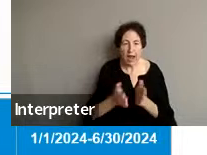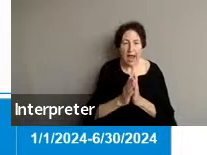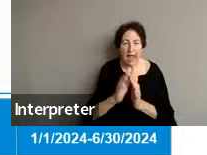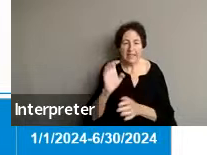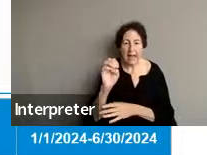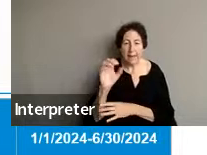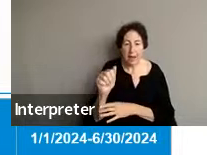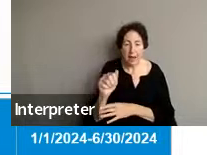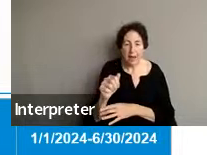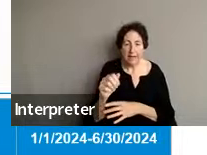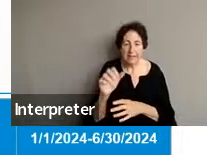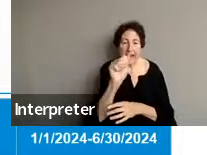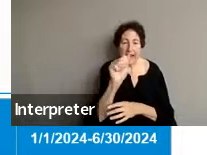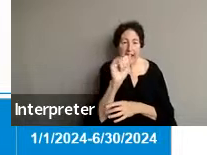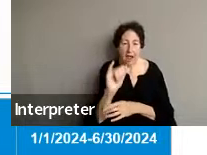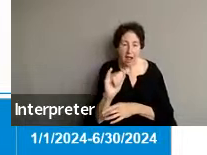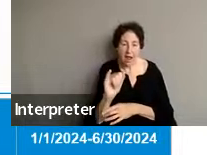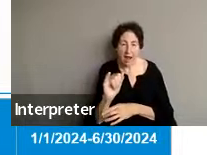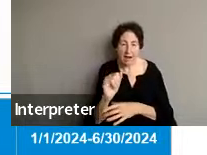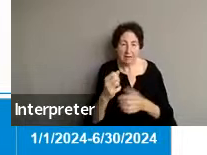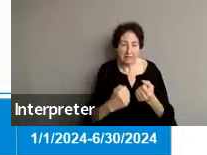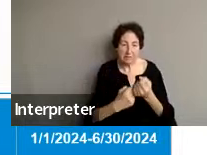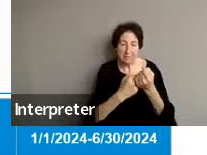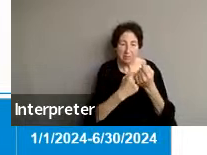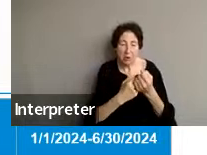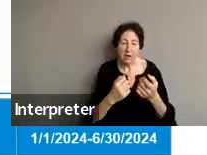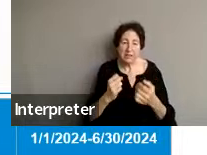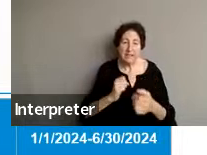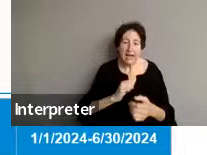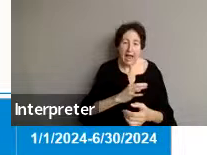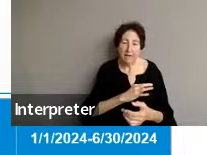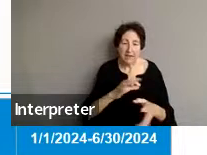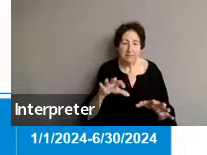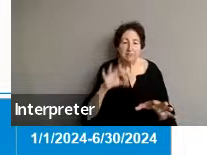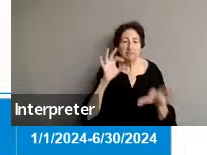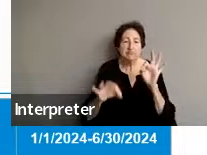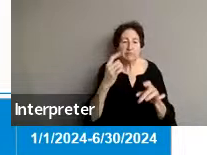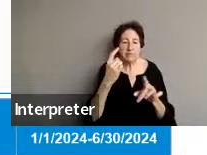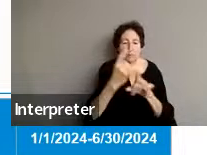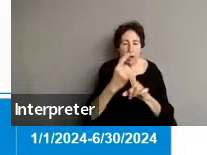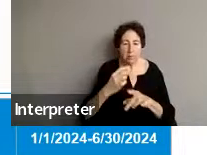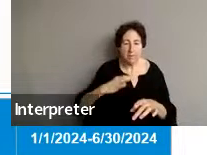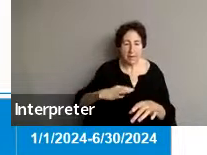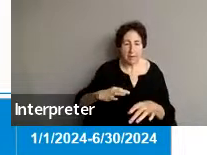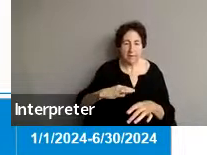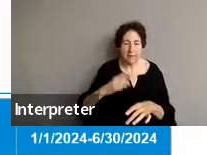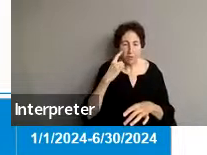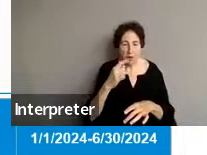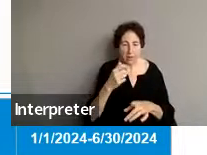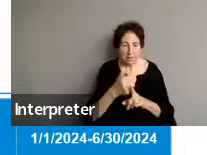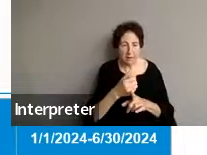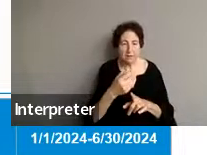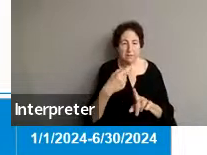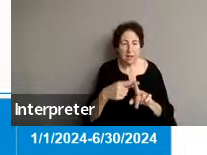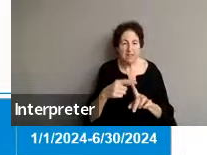an artificial intelligence that helps support staff in selecting the proper benefits for them and their family.